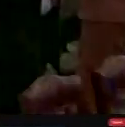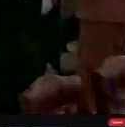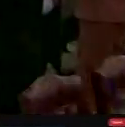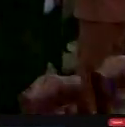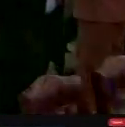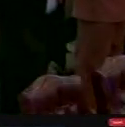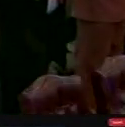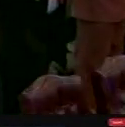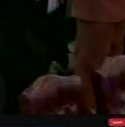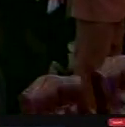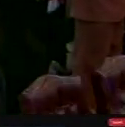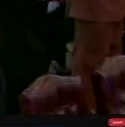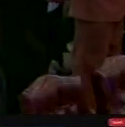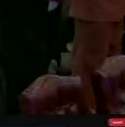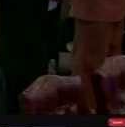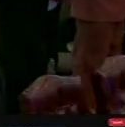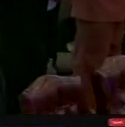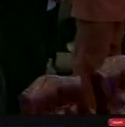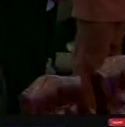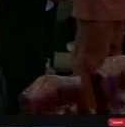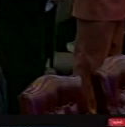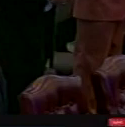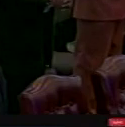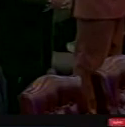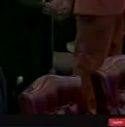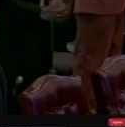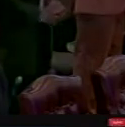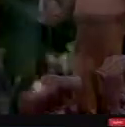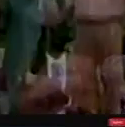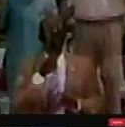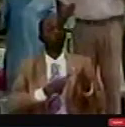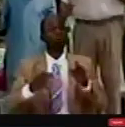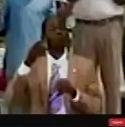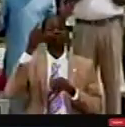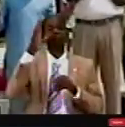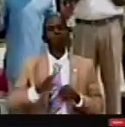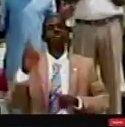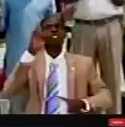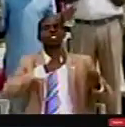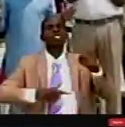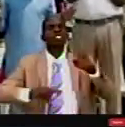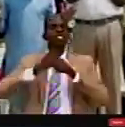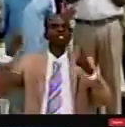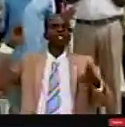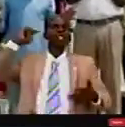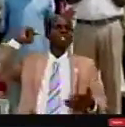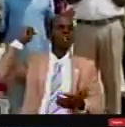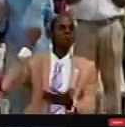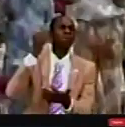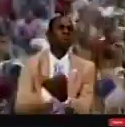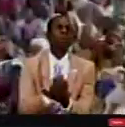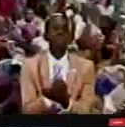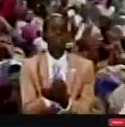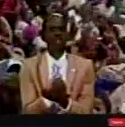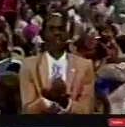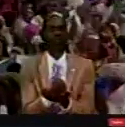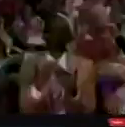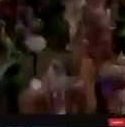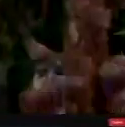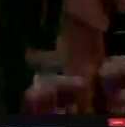pray and the people of God said thank you and God bless